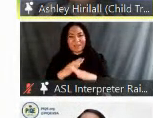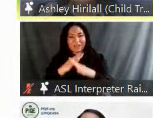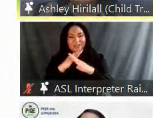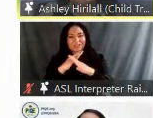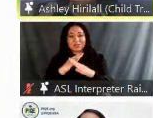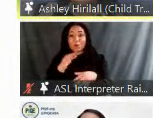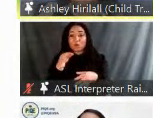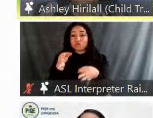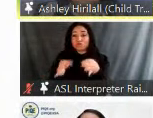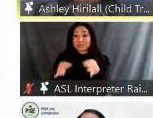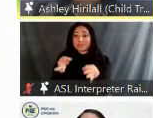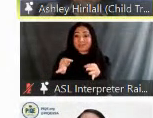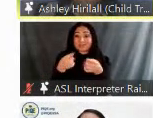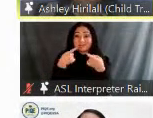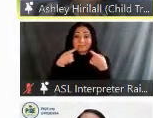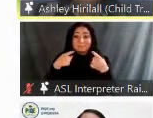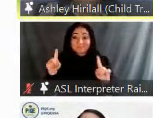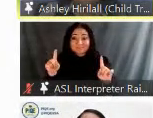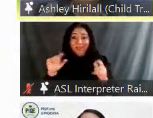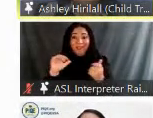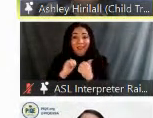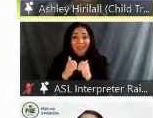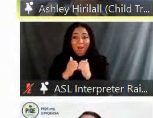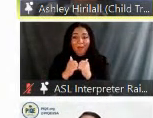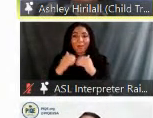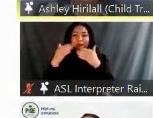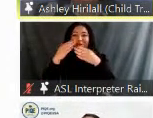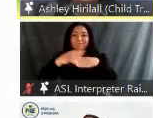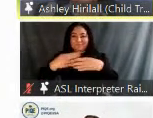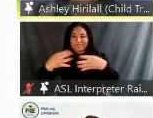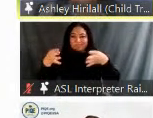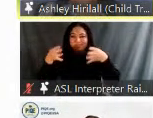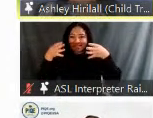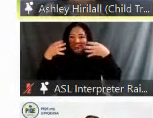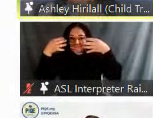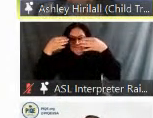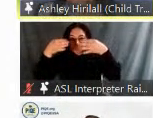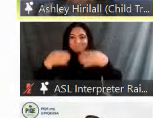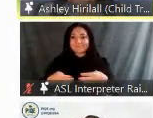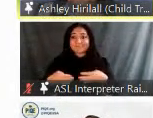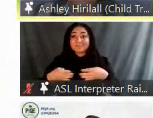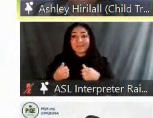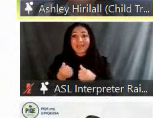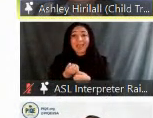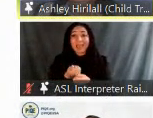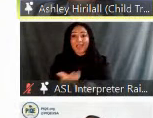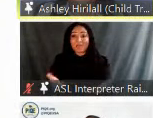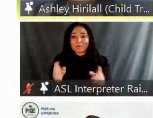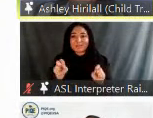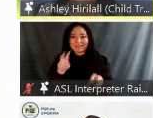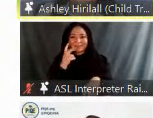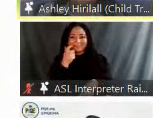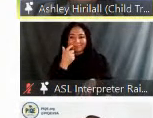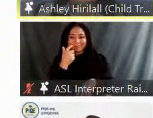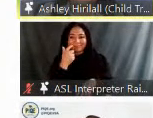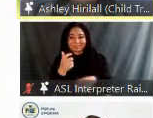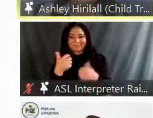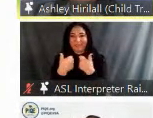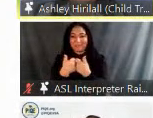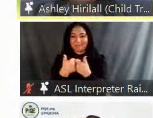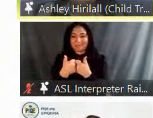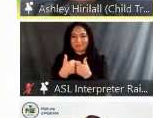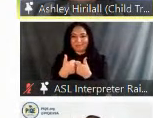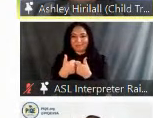as being achieved when barriers are removed and everyone can see the game, as shown in the third panel.